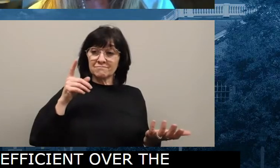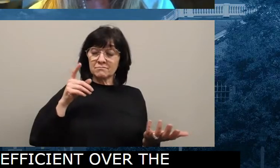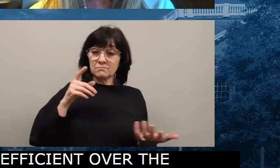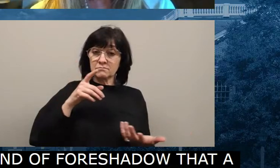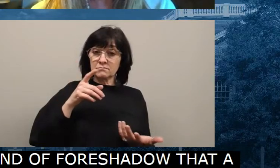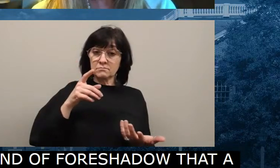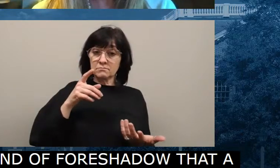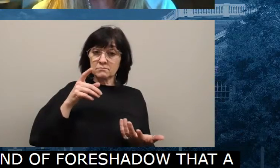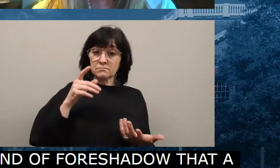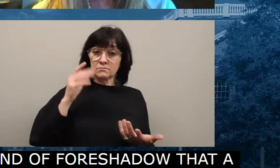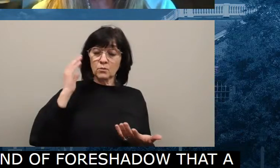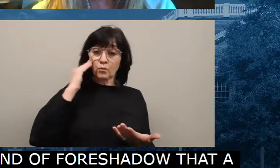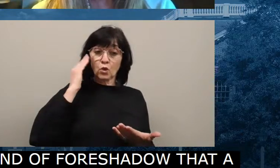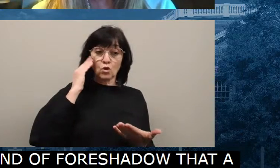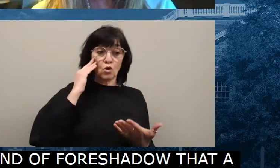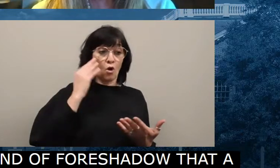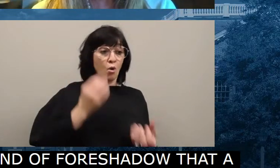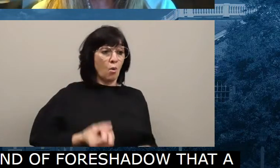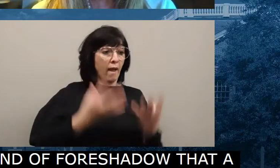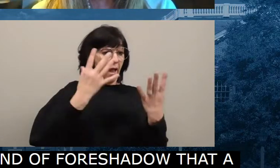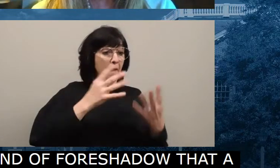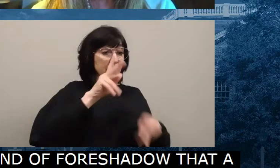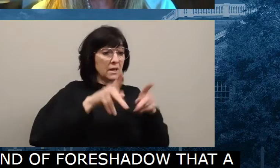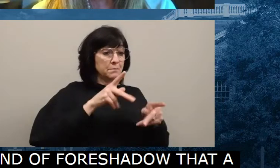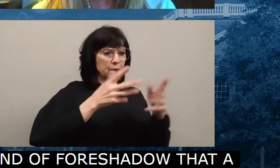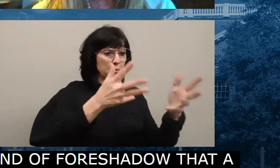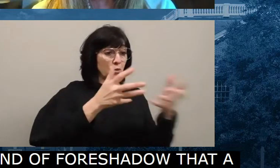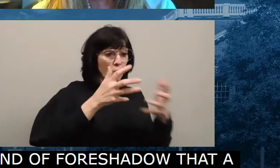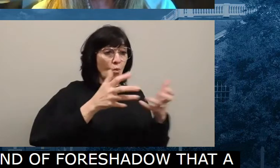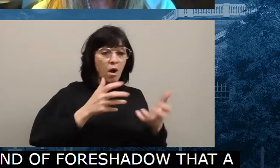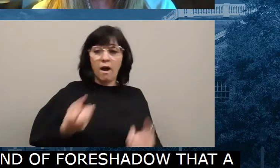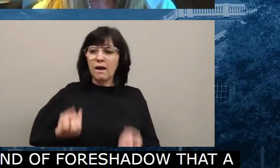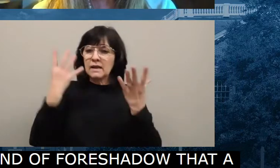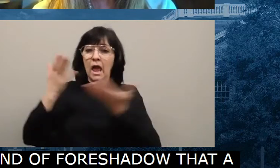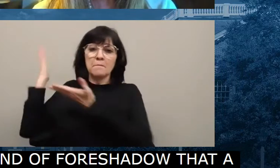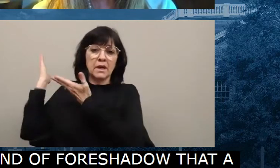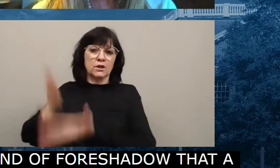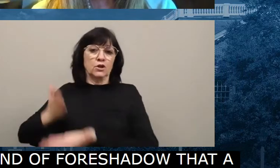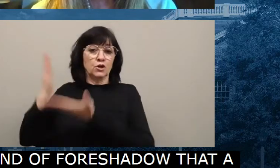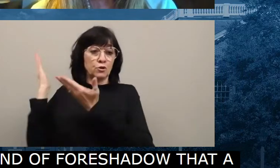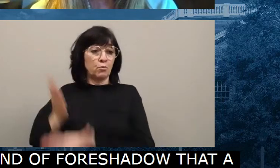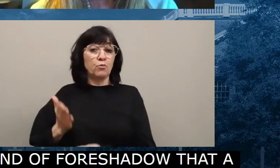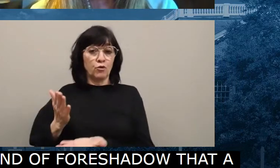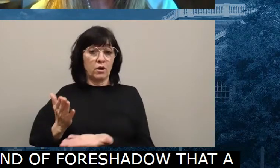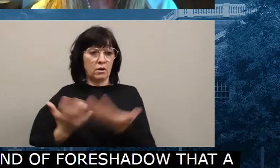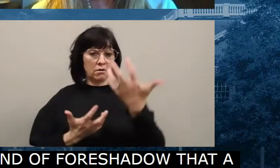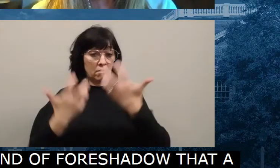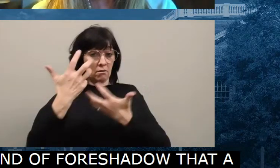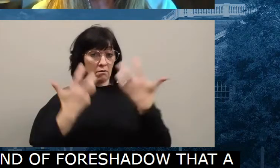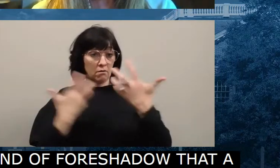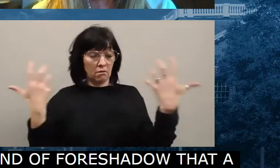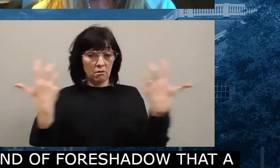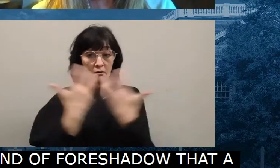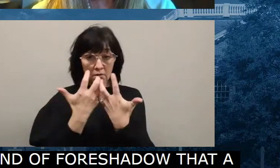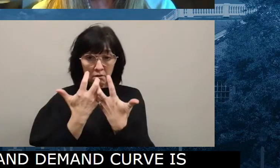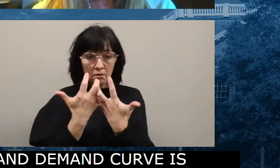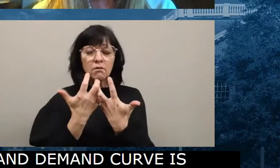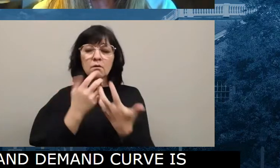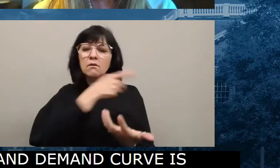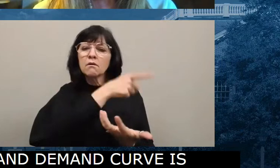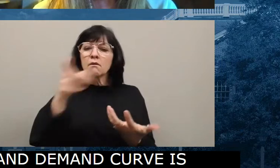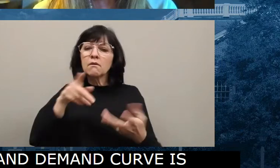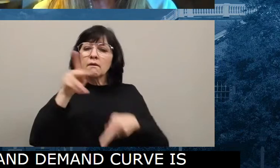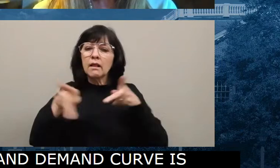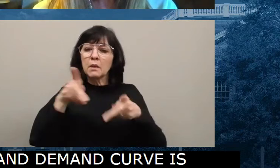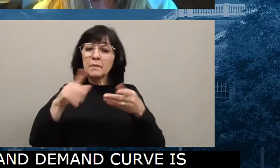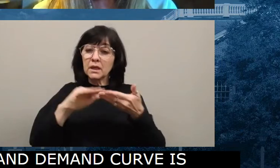going to, invert here in the next few weeks. And we're working on opportunities to how do we get closer to the community and how do we make it a little bit easier for people that may